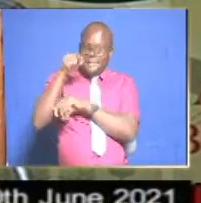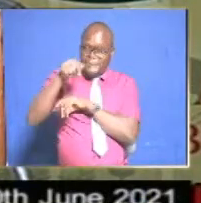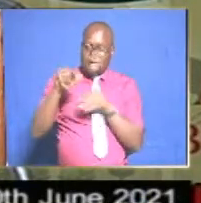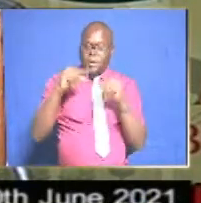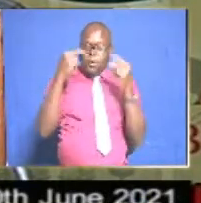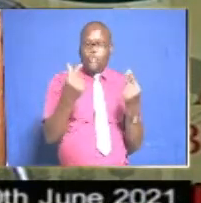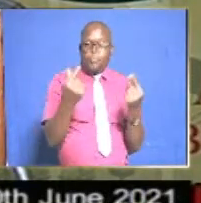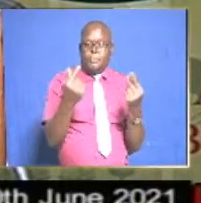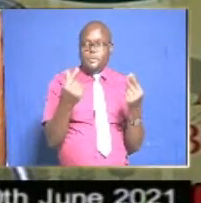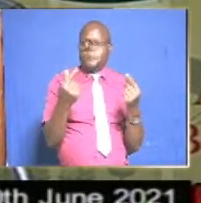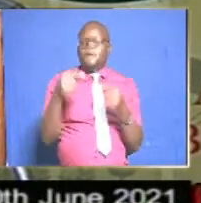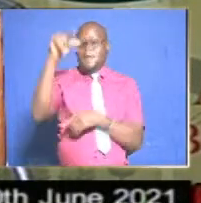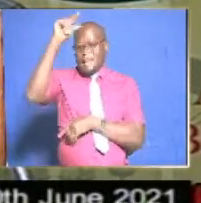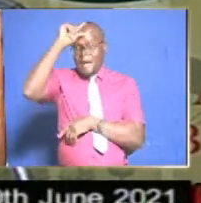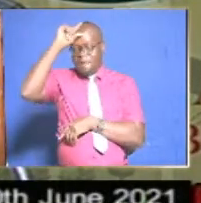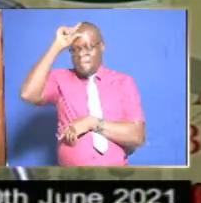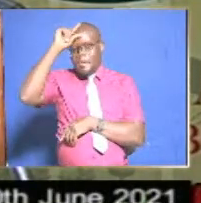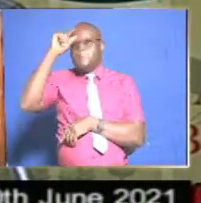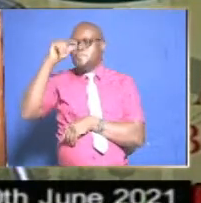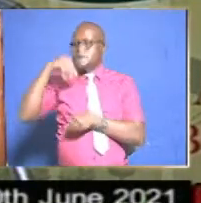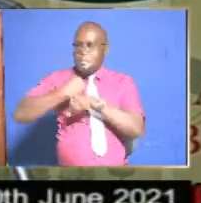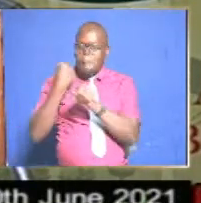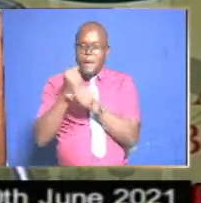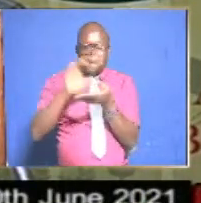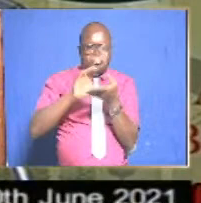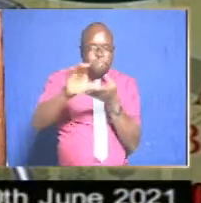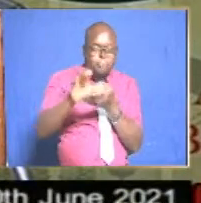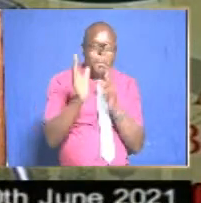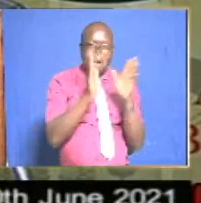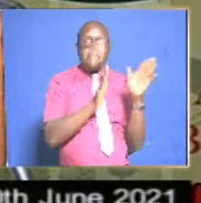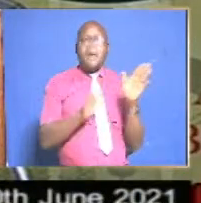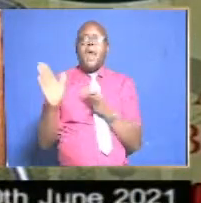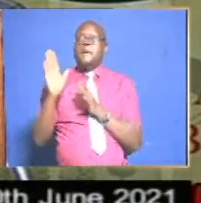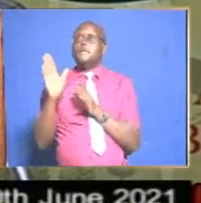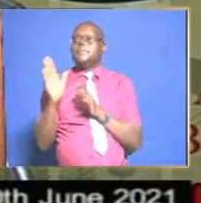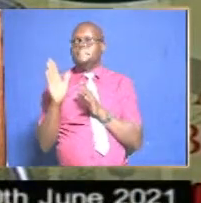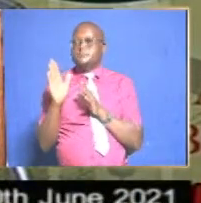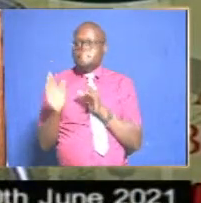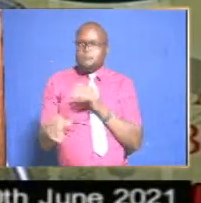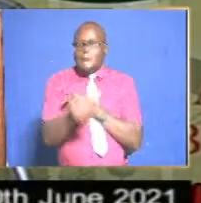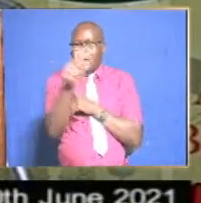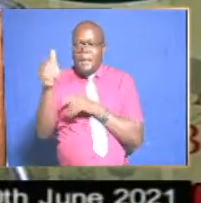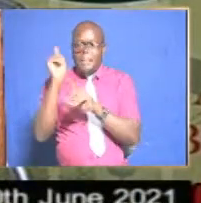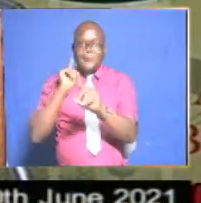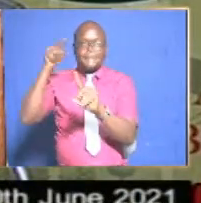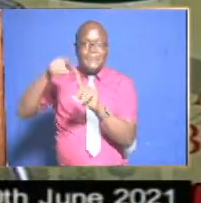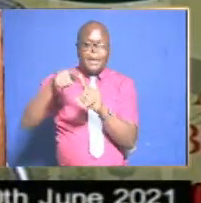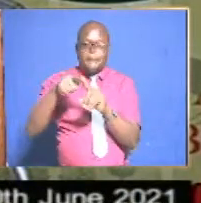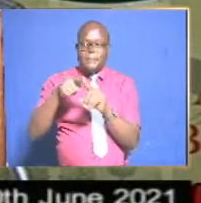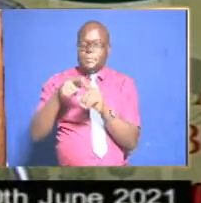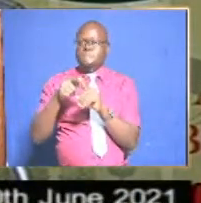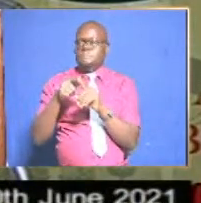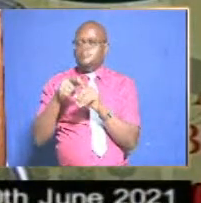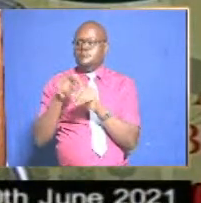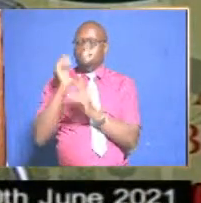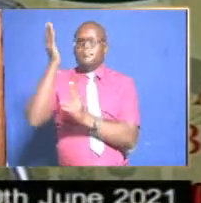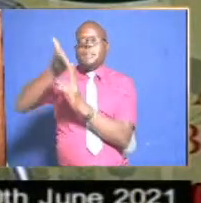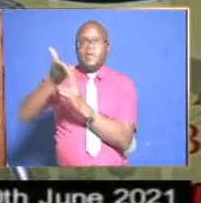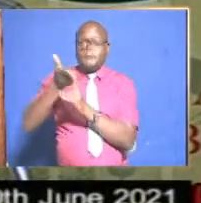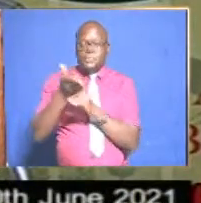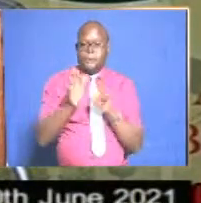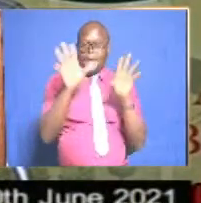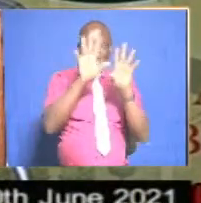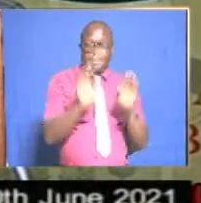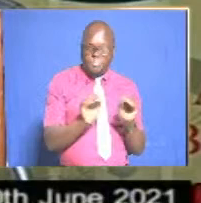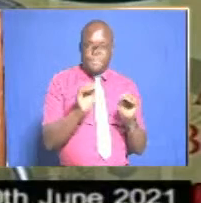group, the government will enhance cash transfer allocations and institute other targeted interventions in this budget. Mr.